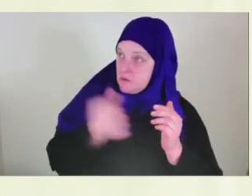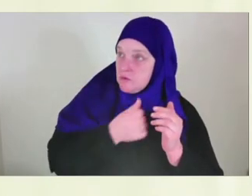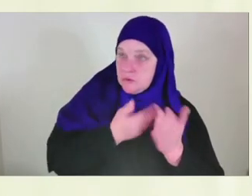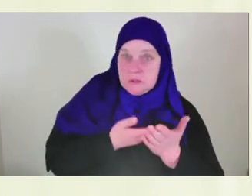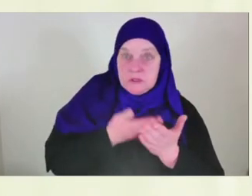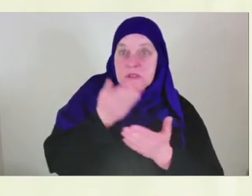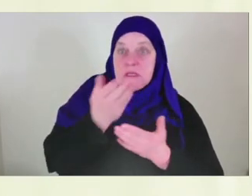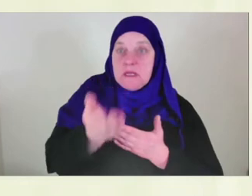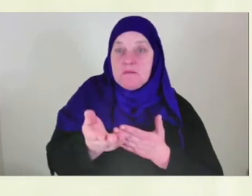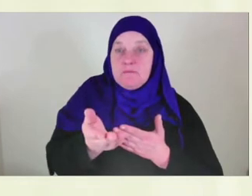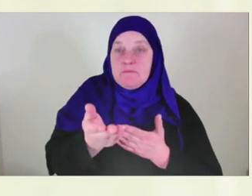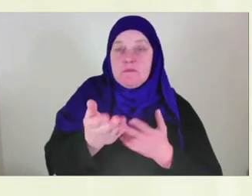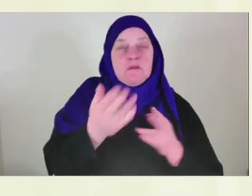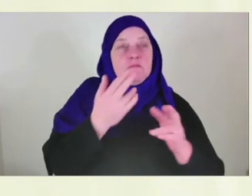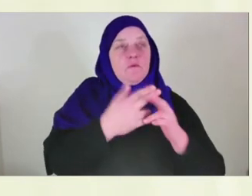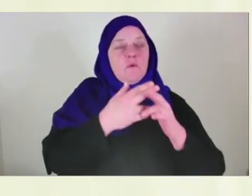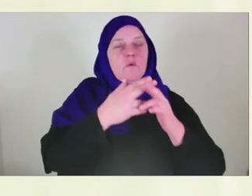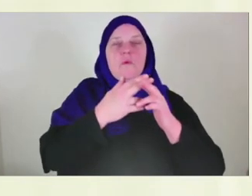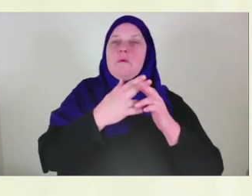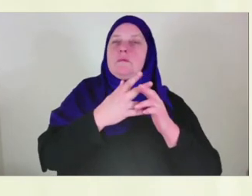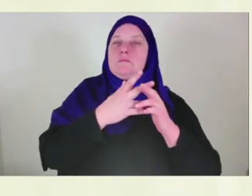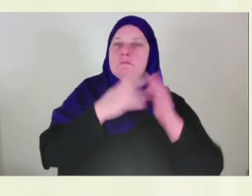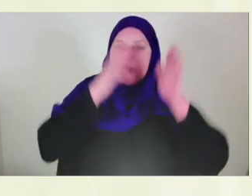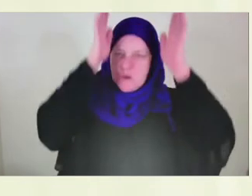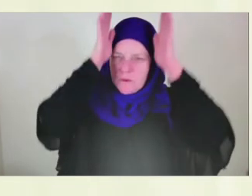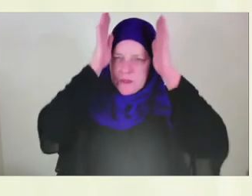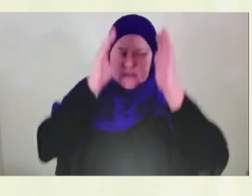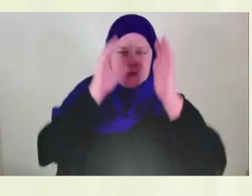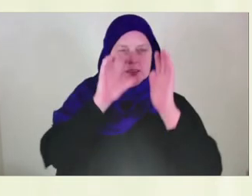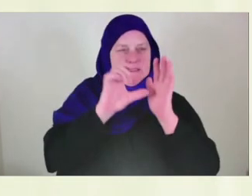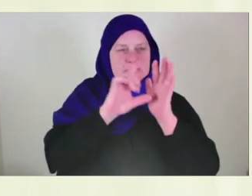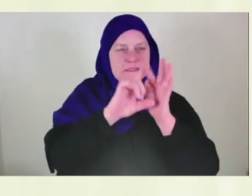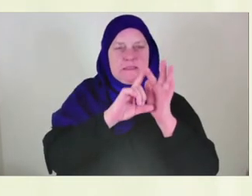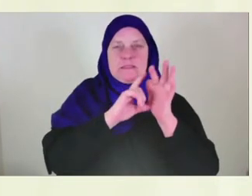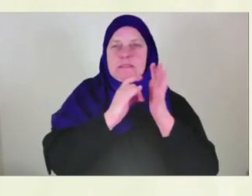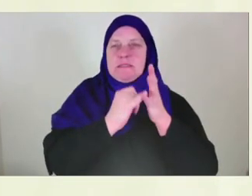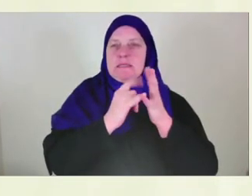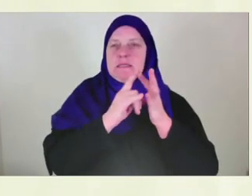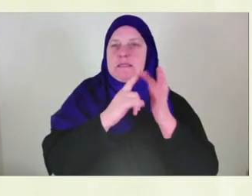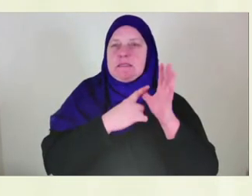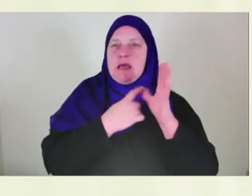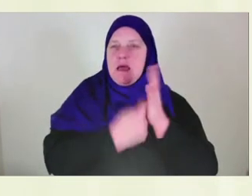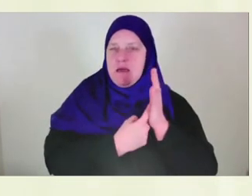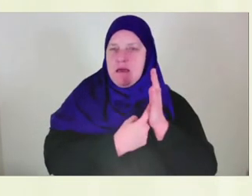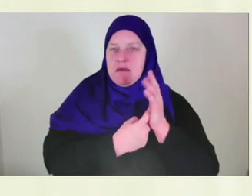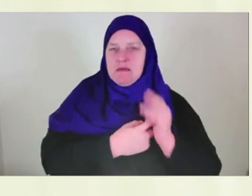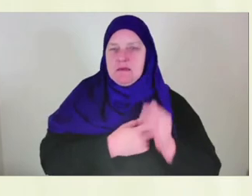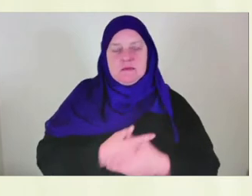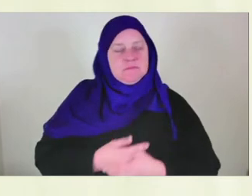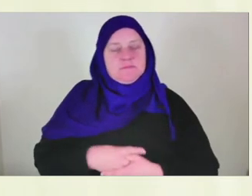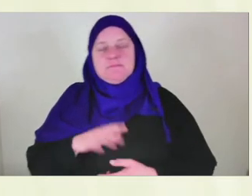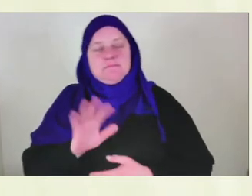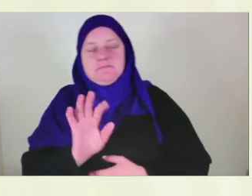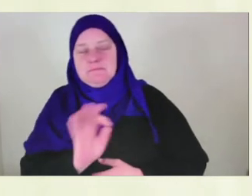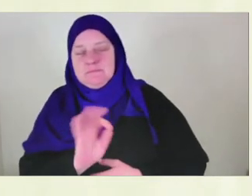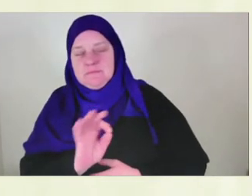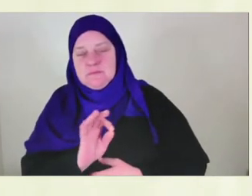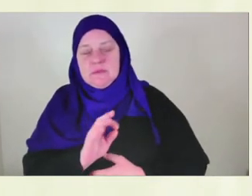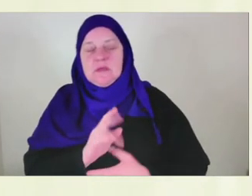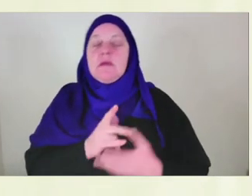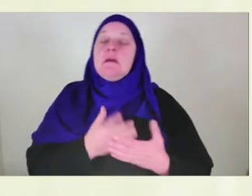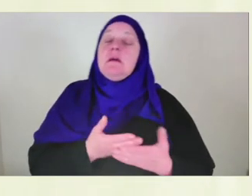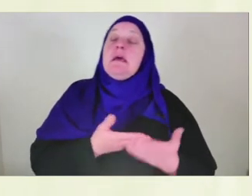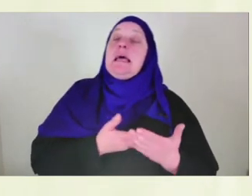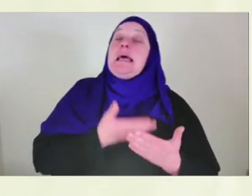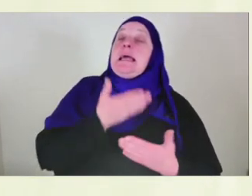God's. And it's a biblical verse, and it's applicable. See, what you need to do here, what is with regard to